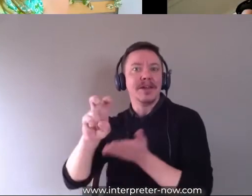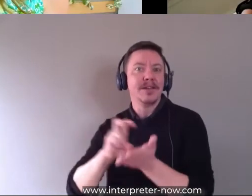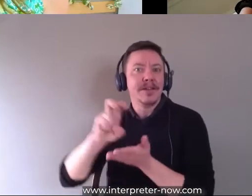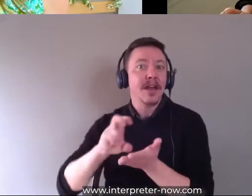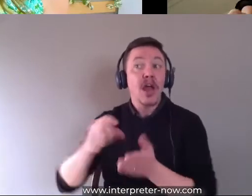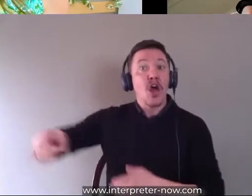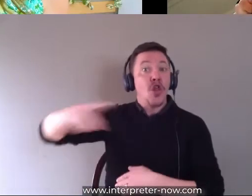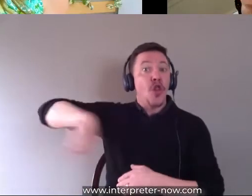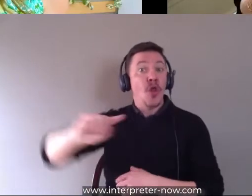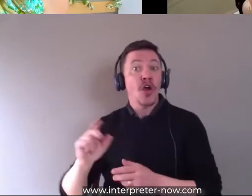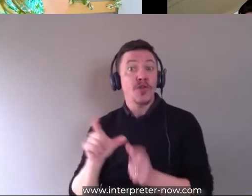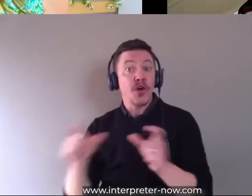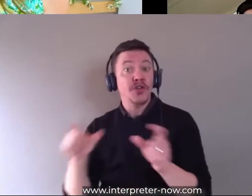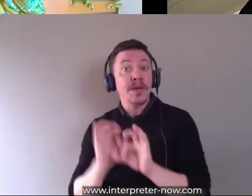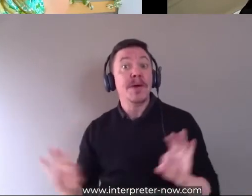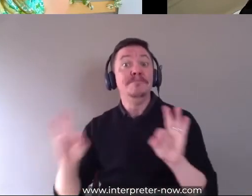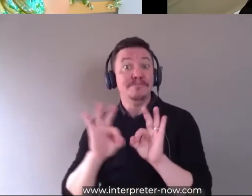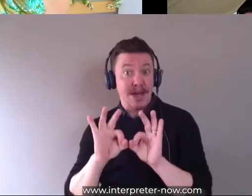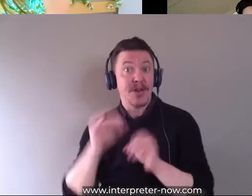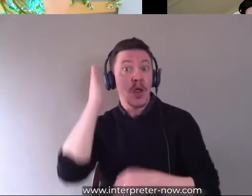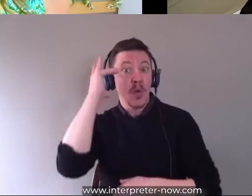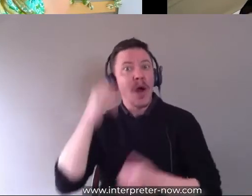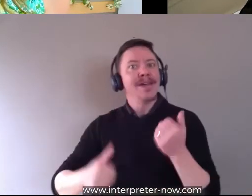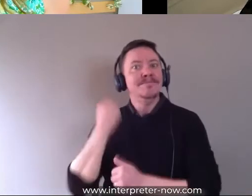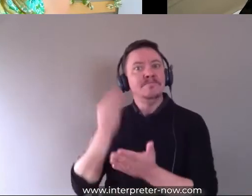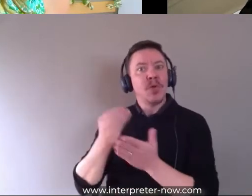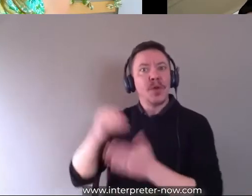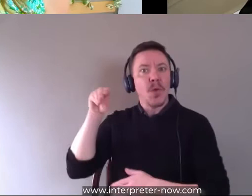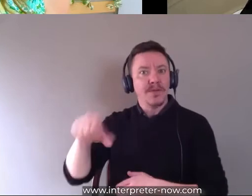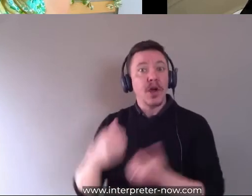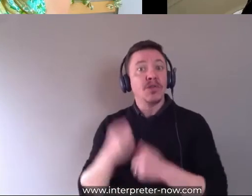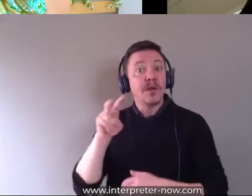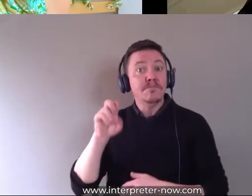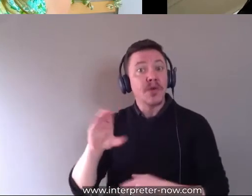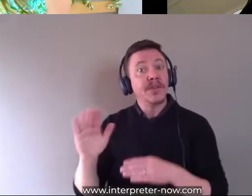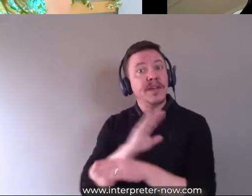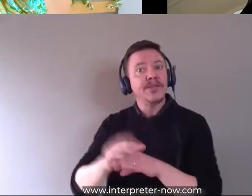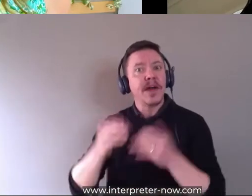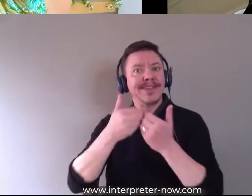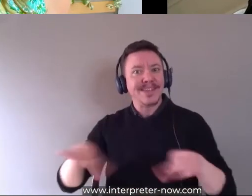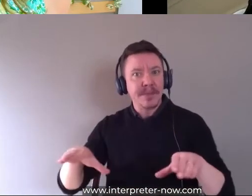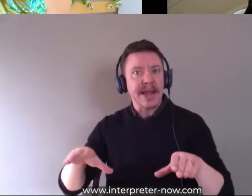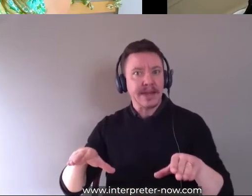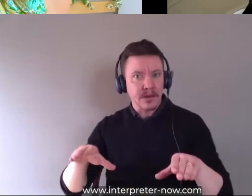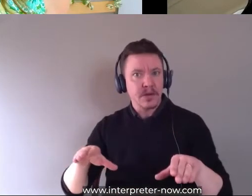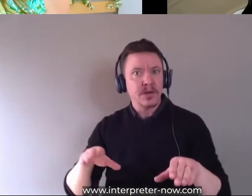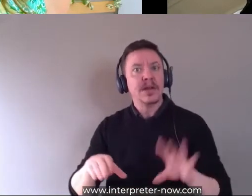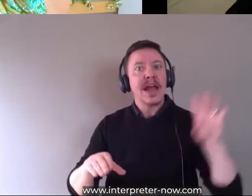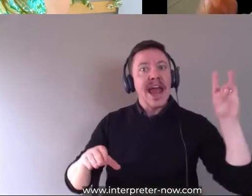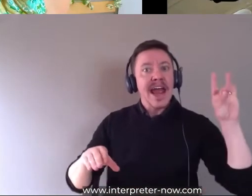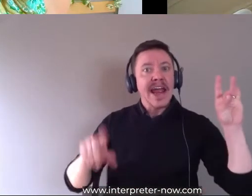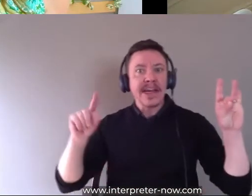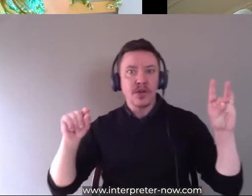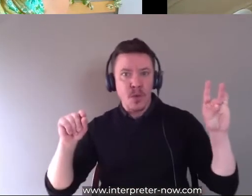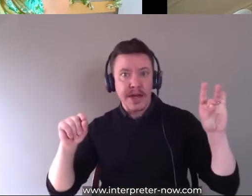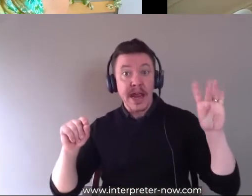matter because that is where the majority of the wealth goes. Most VC firms split their returns 80-20. 80%